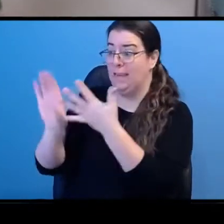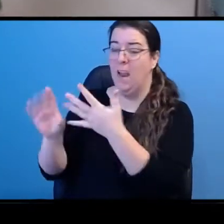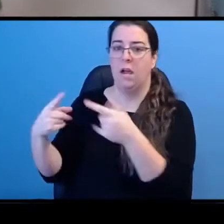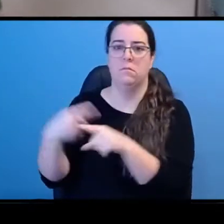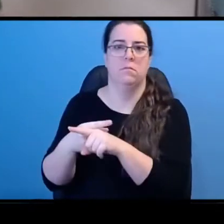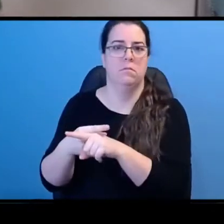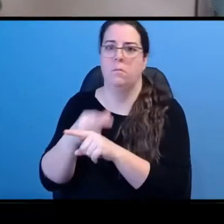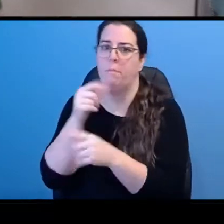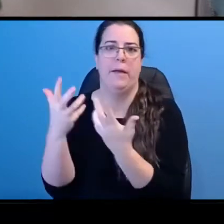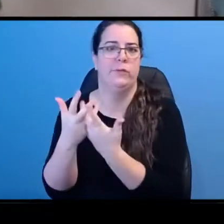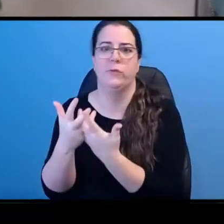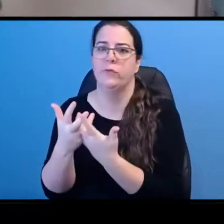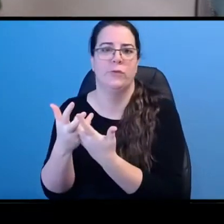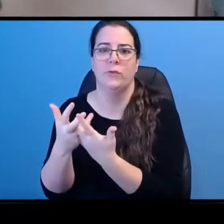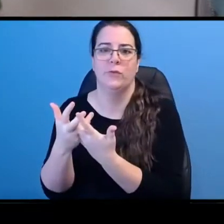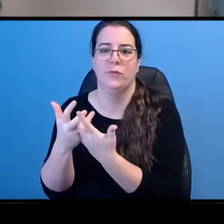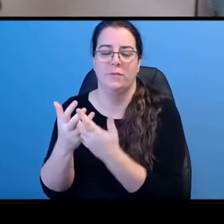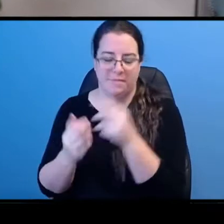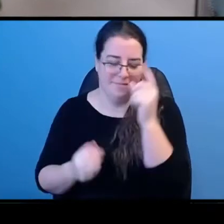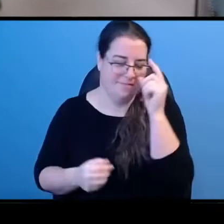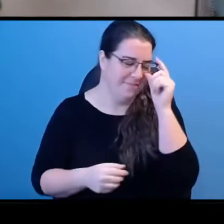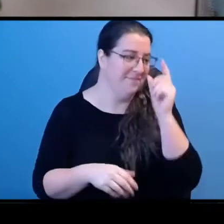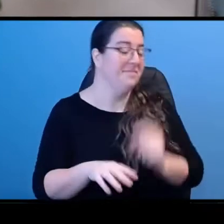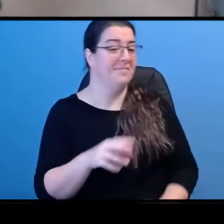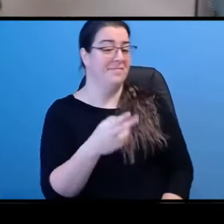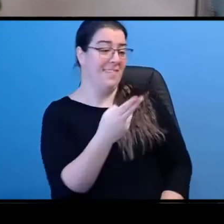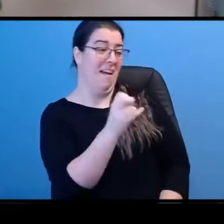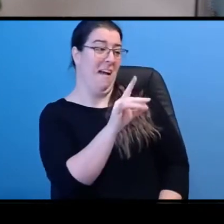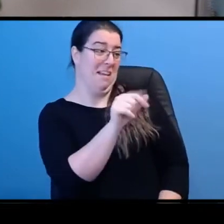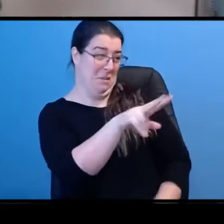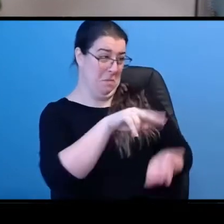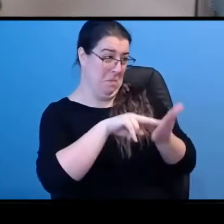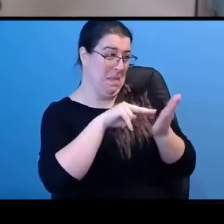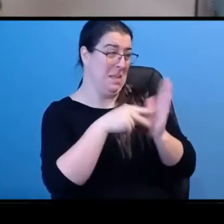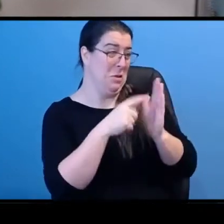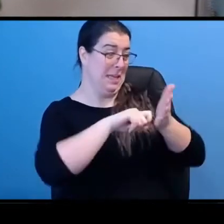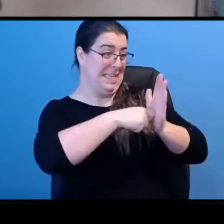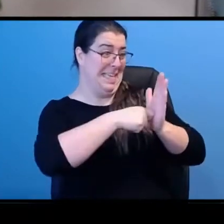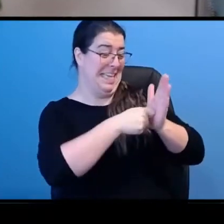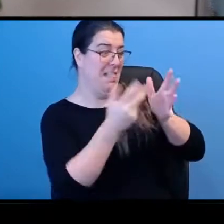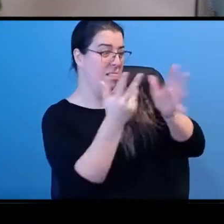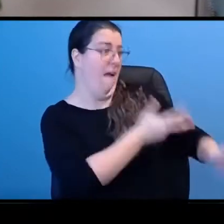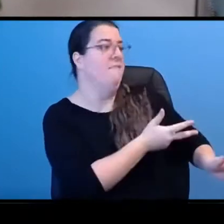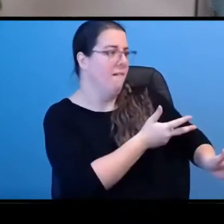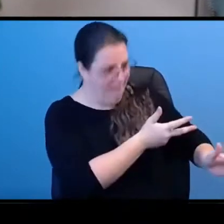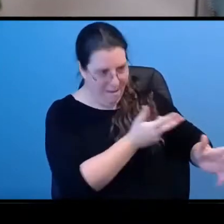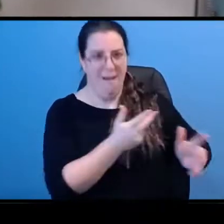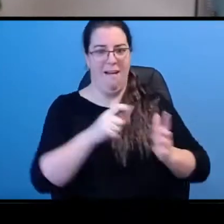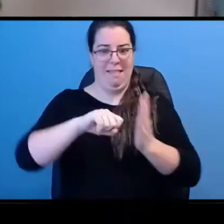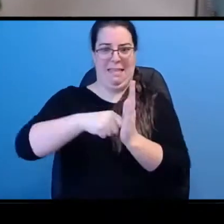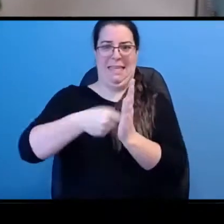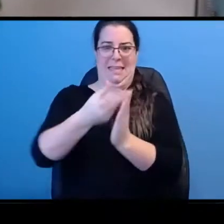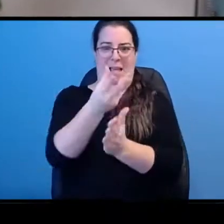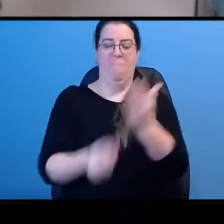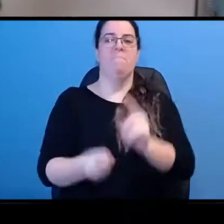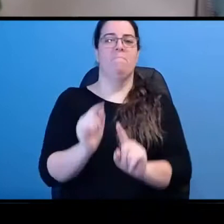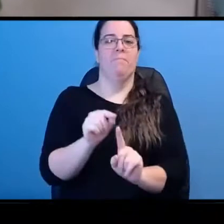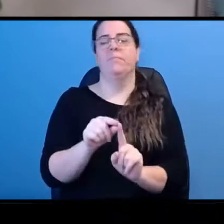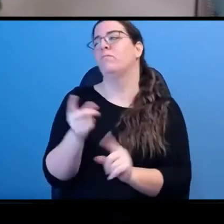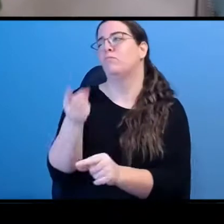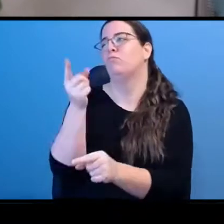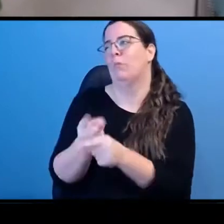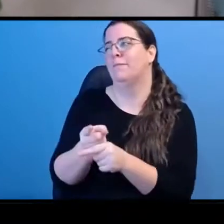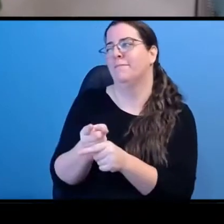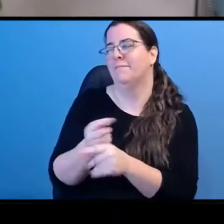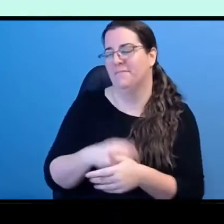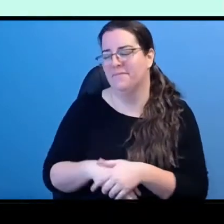locked yourself out of the building. And how bad does that suck? So in order to prevent those things, what we want to do is we want to,